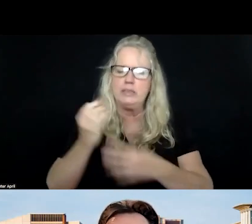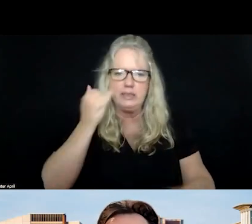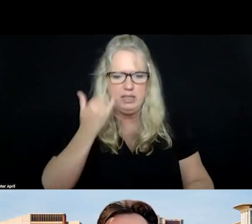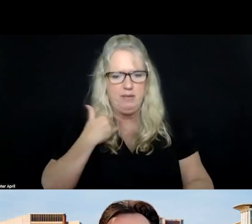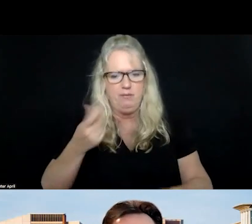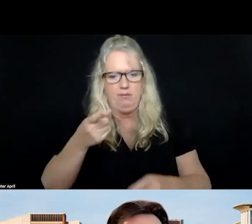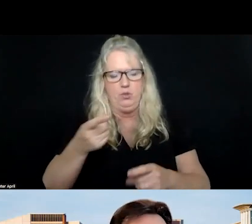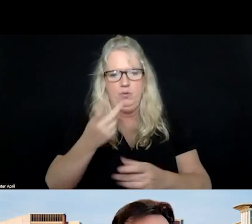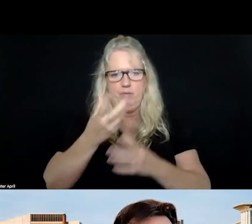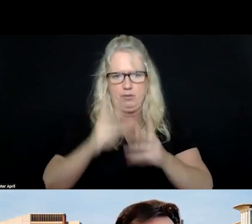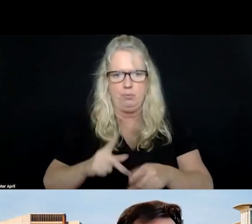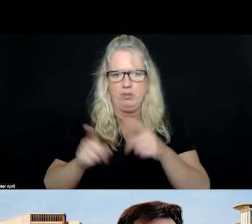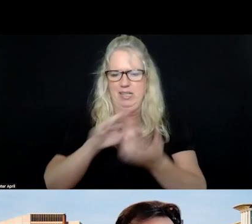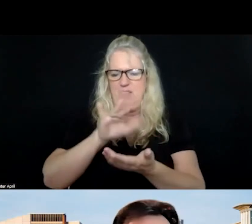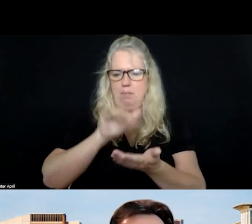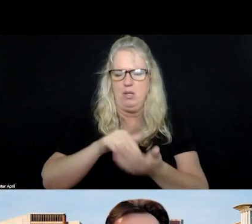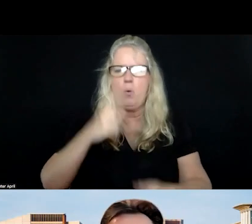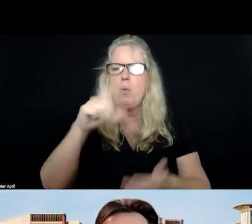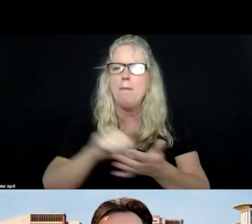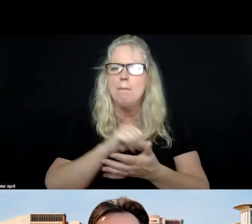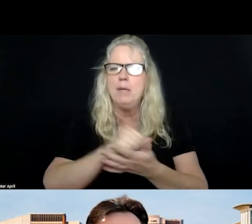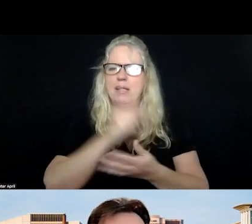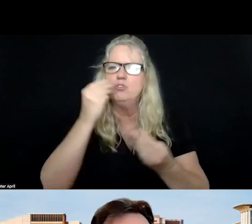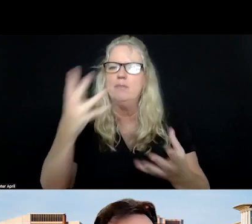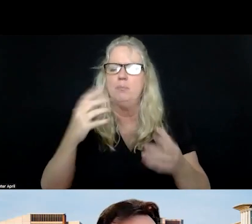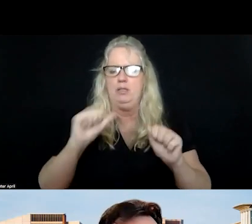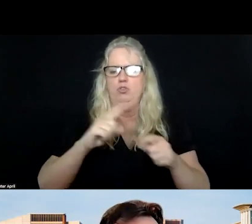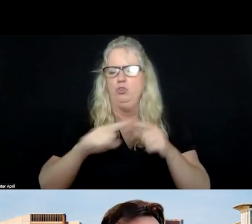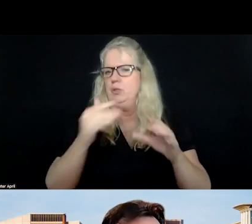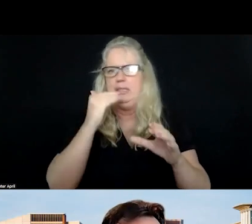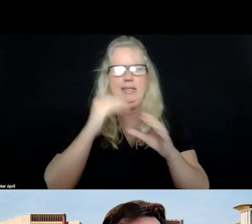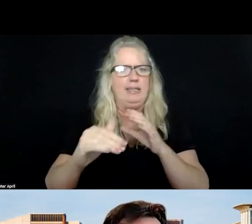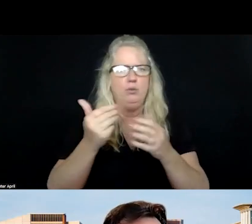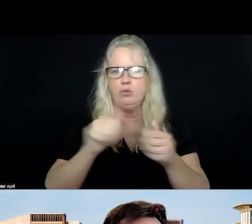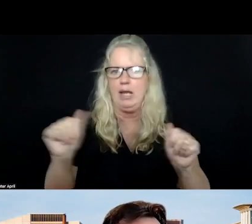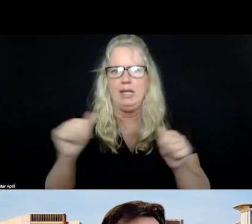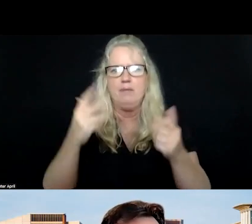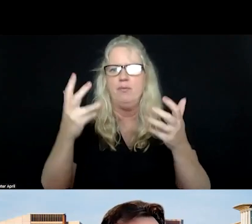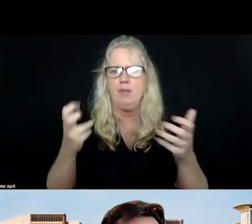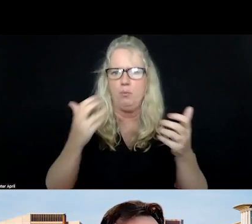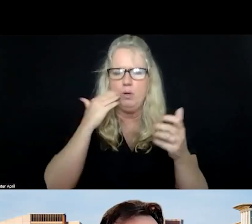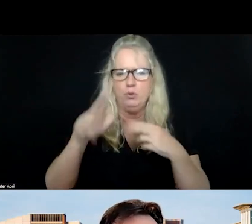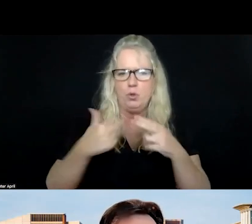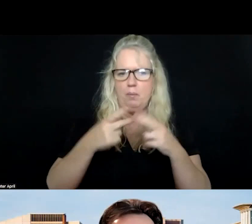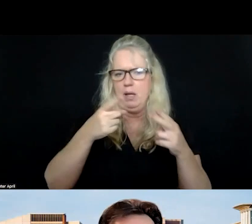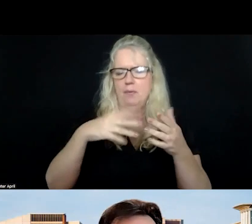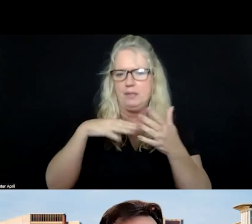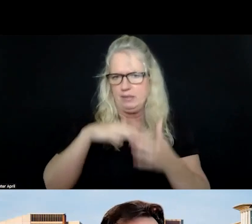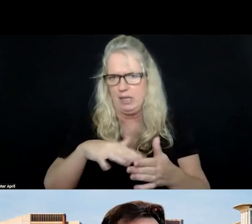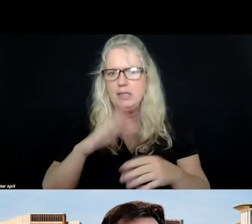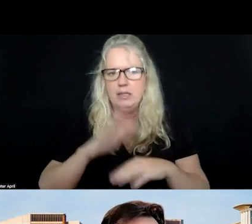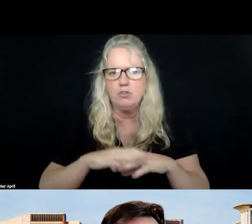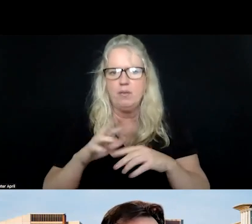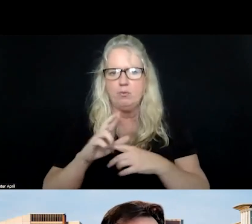the middle, and a one-page information sheet that you can email to anybody who might want to learn about the study, which is on the